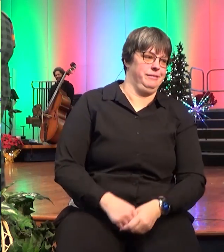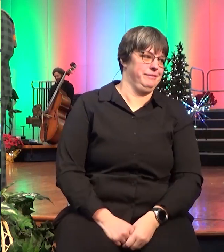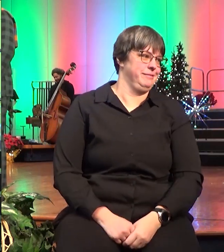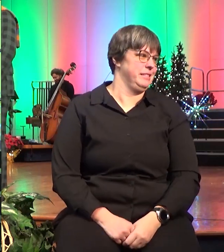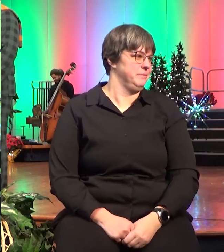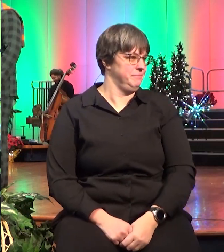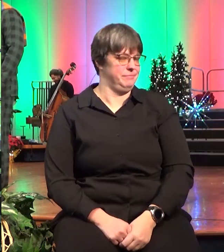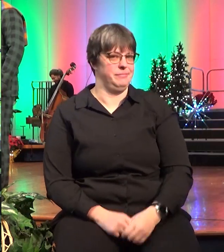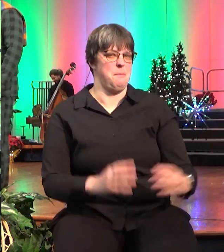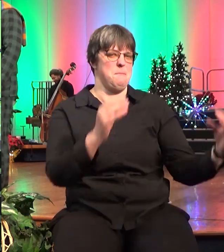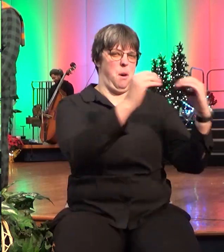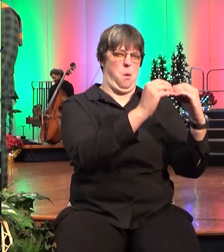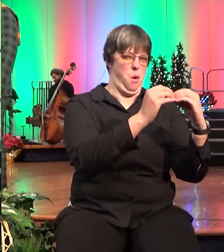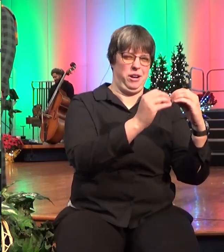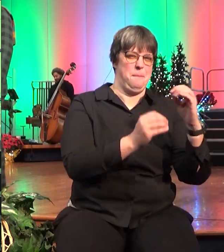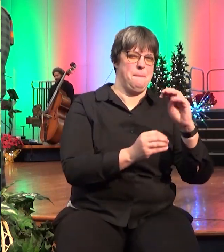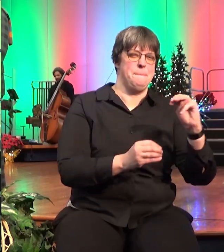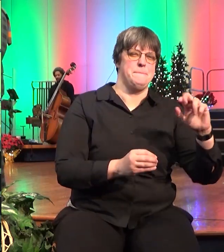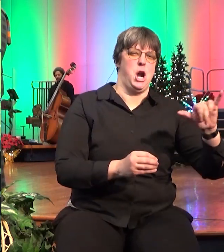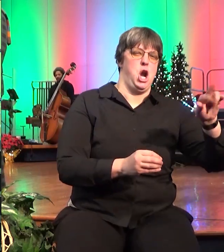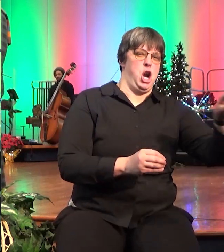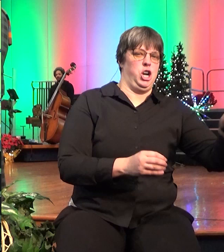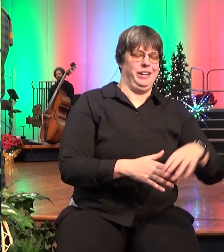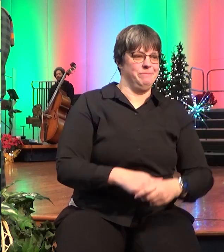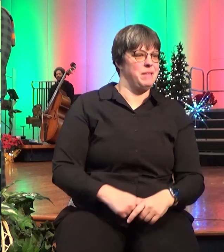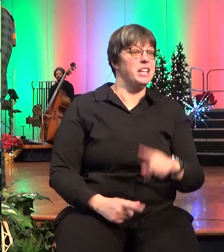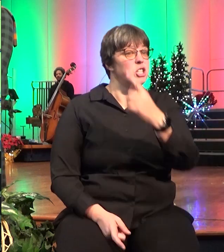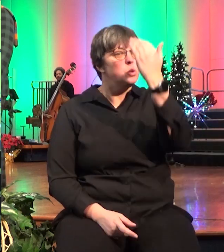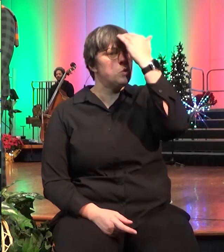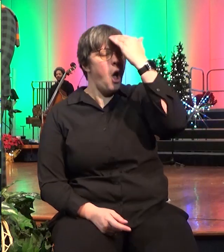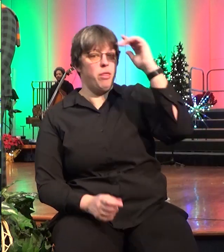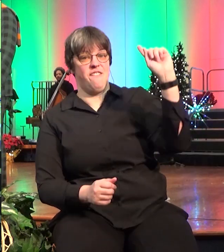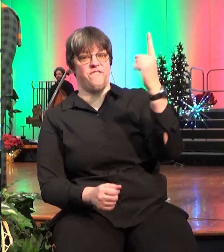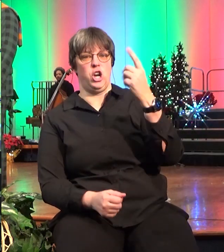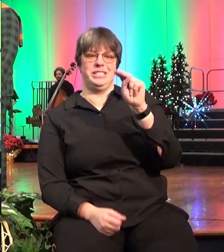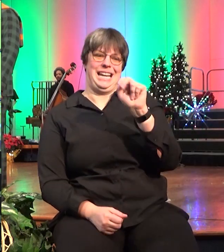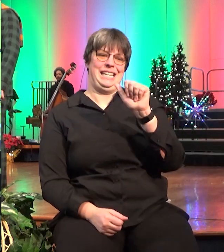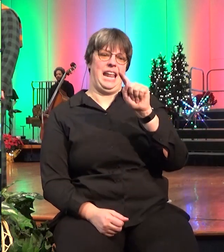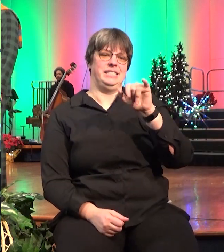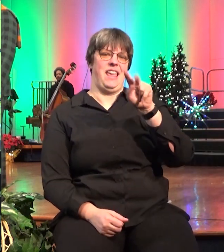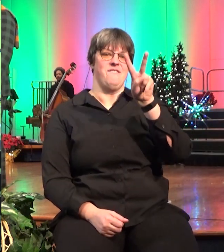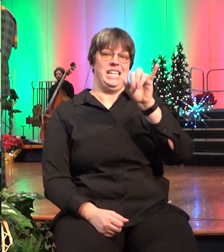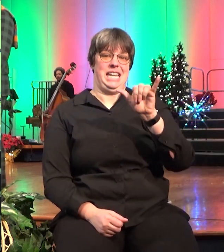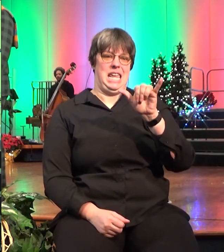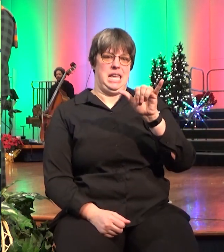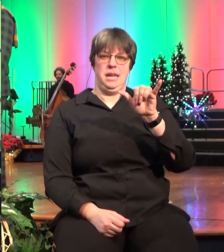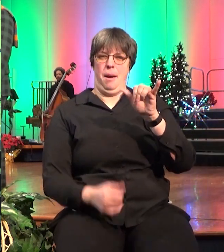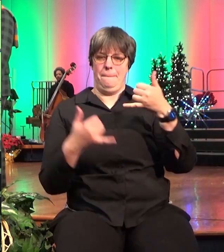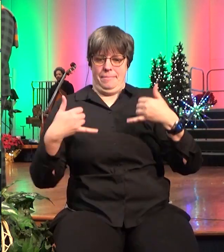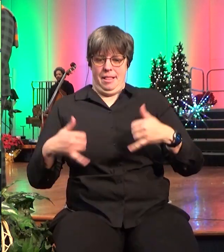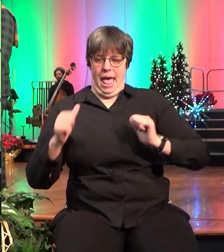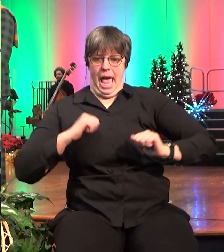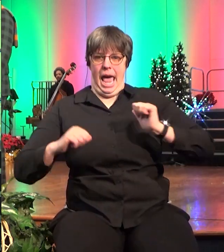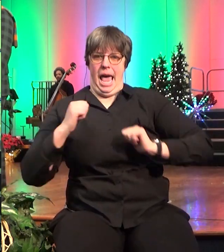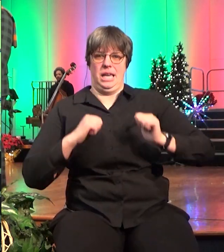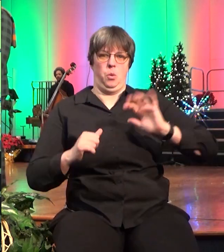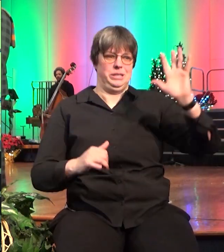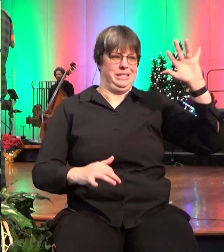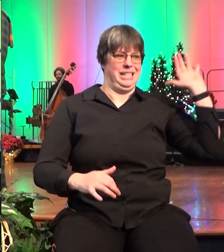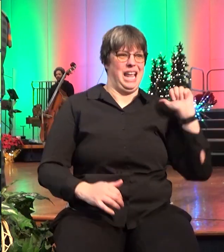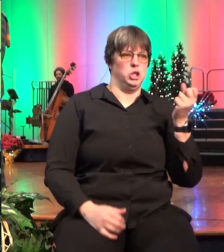Did you know that the first nativity play was performed by monks in a cave in the year